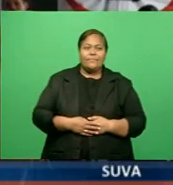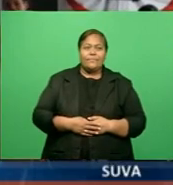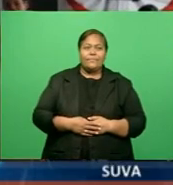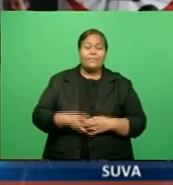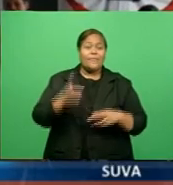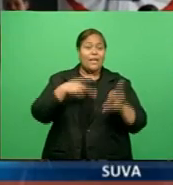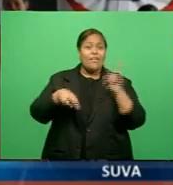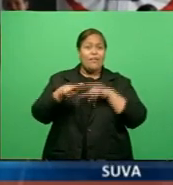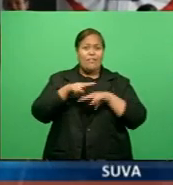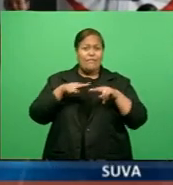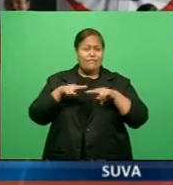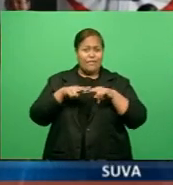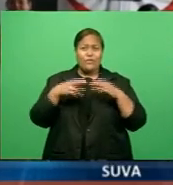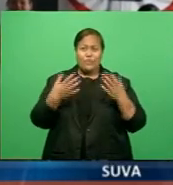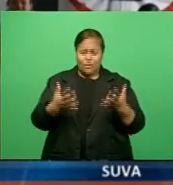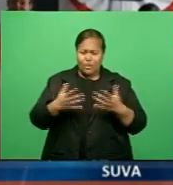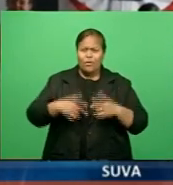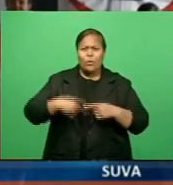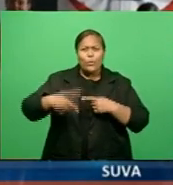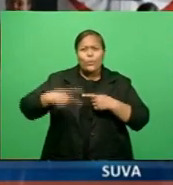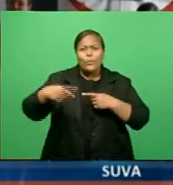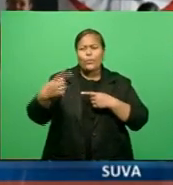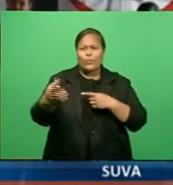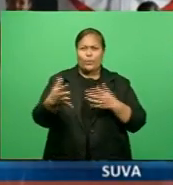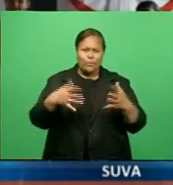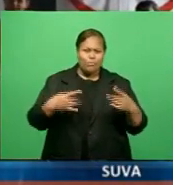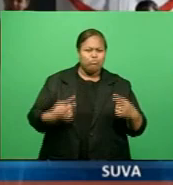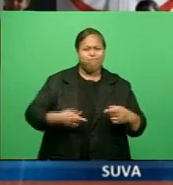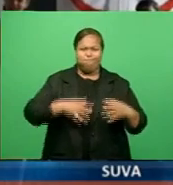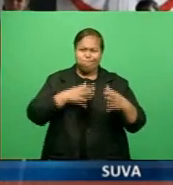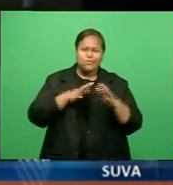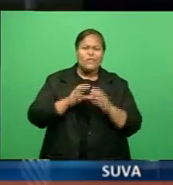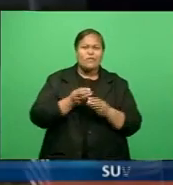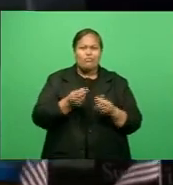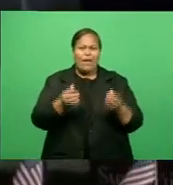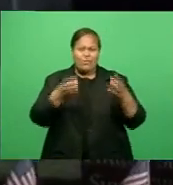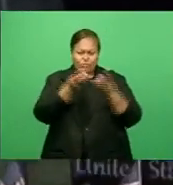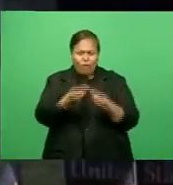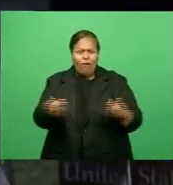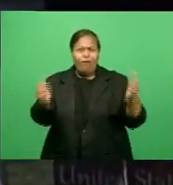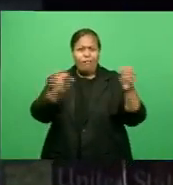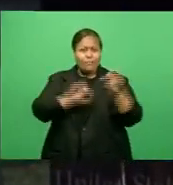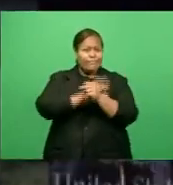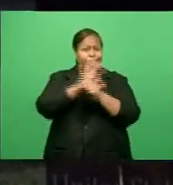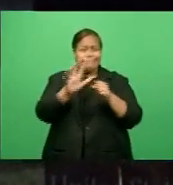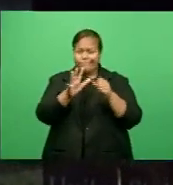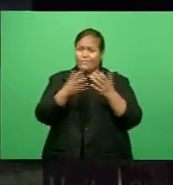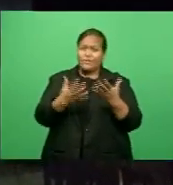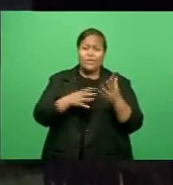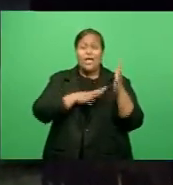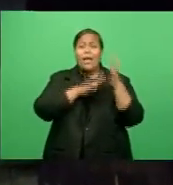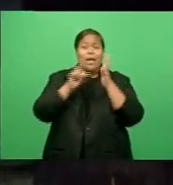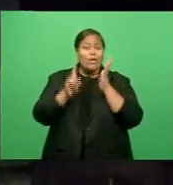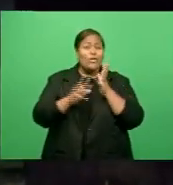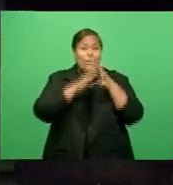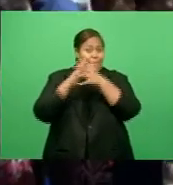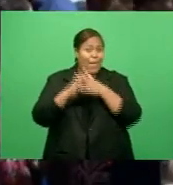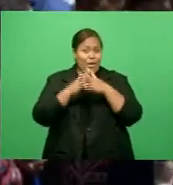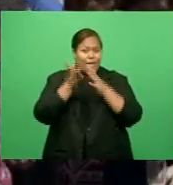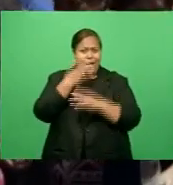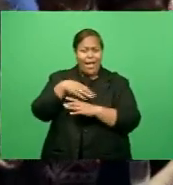Fiji's unrelenting fight against COVID-19 received special mention as the U.S. Embassy in Fiji